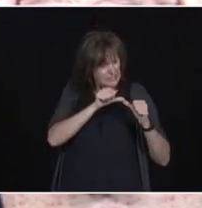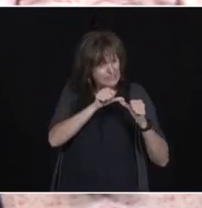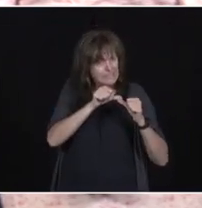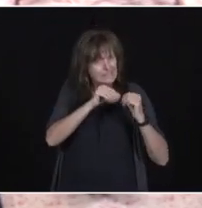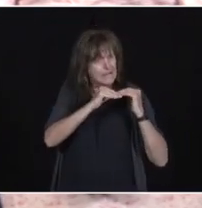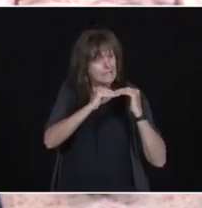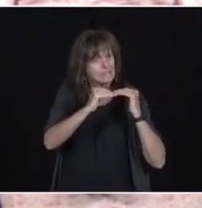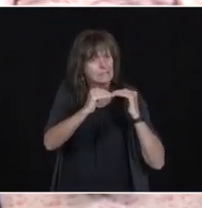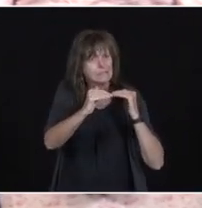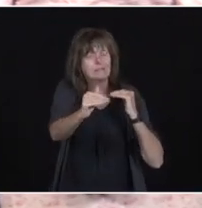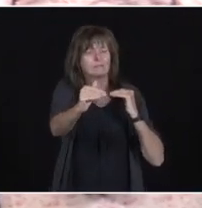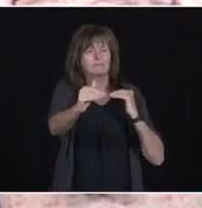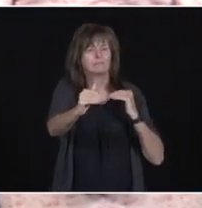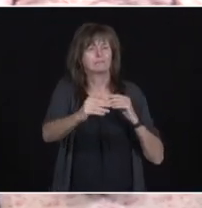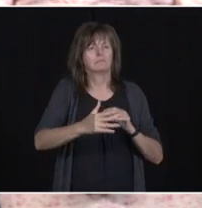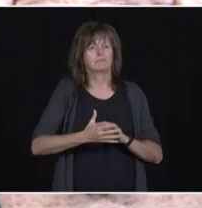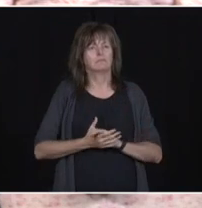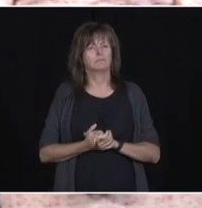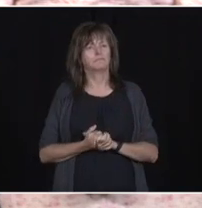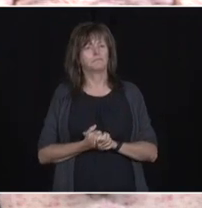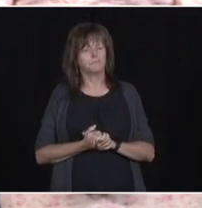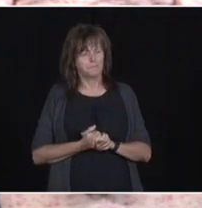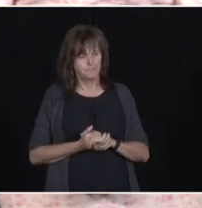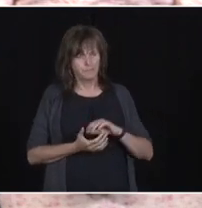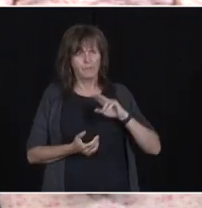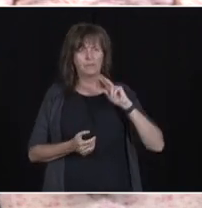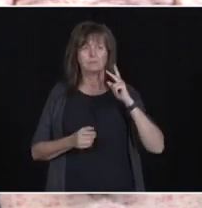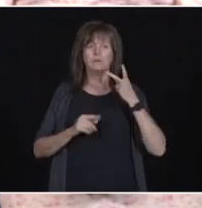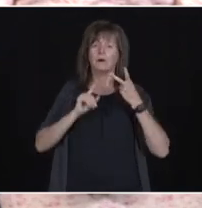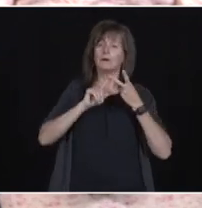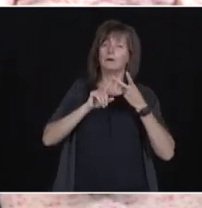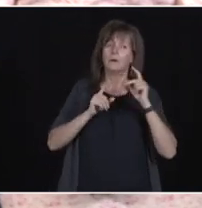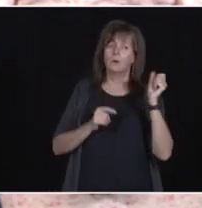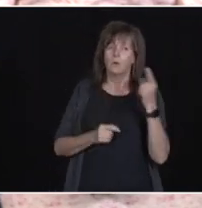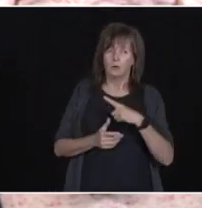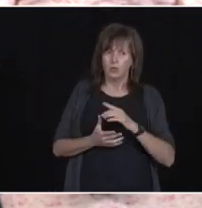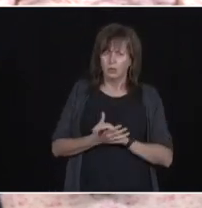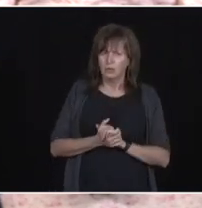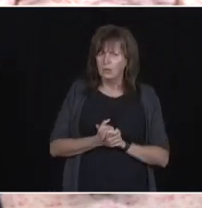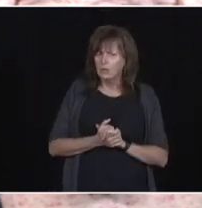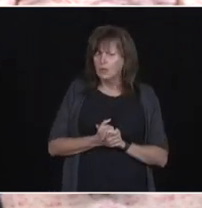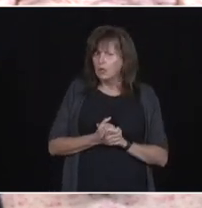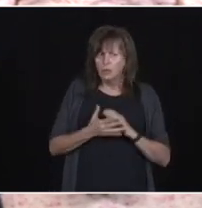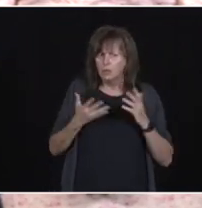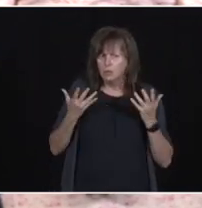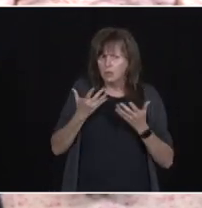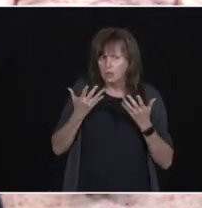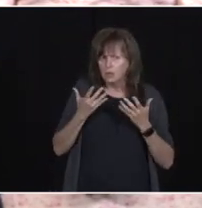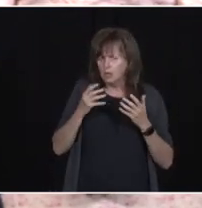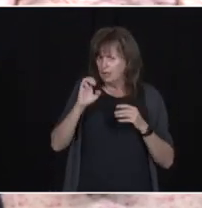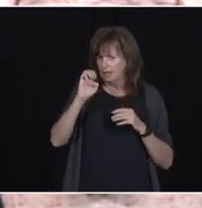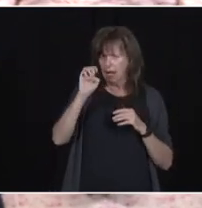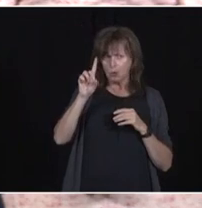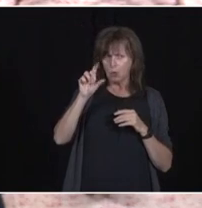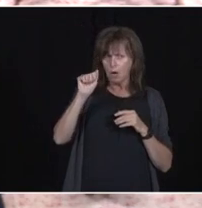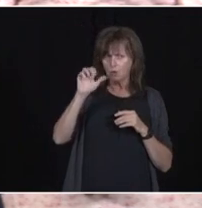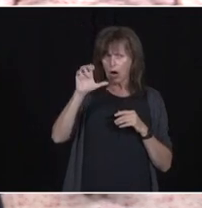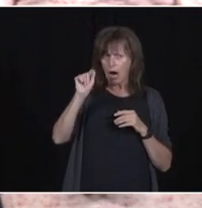Premier, if you want to go ahead and confirm that education announcement is coming tomorrow, by all means. My follow-up